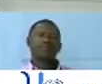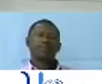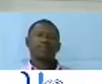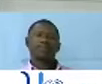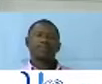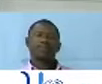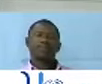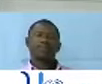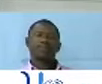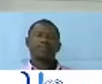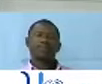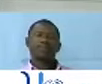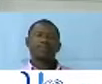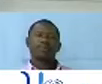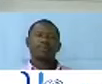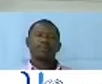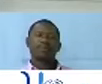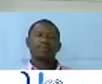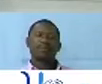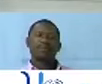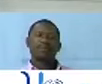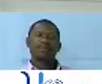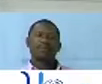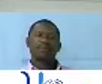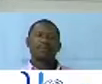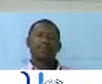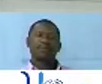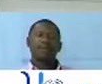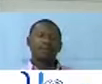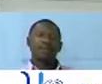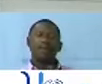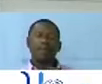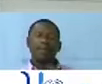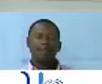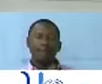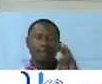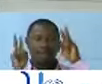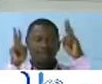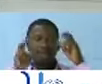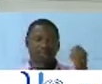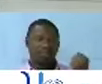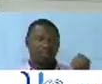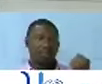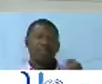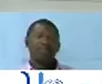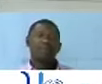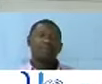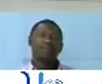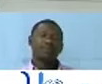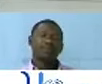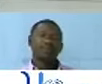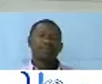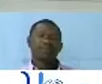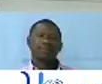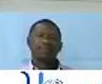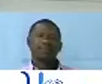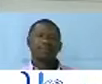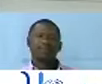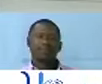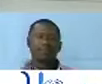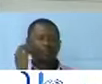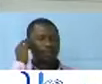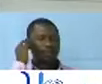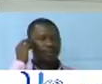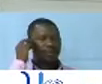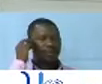I mean, it hardened Jammeh. Dal di on di lineal Jammeh. Because he